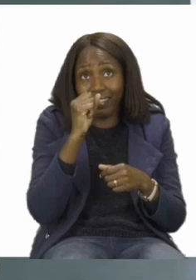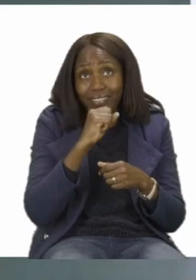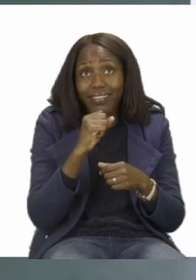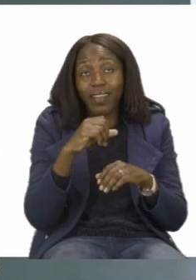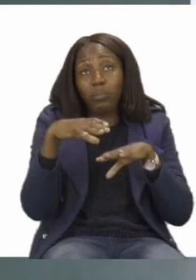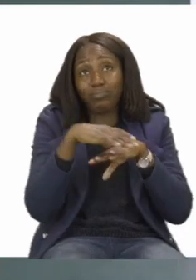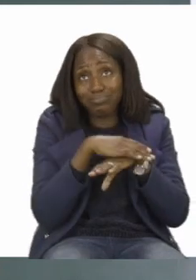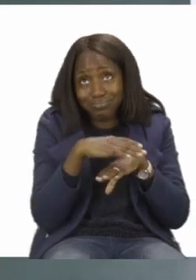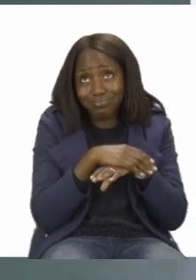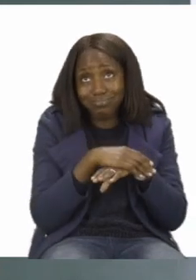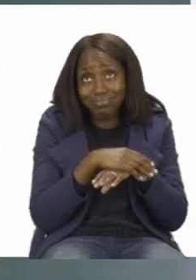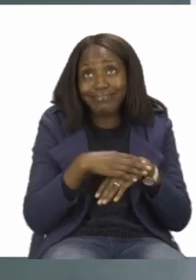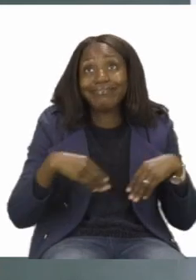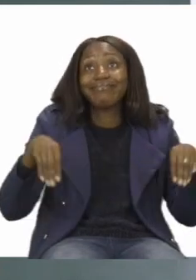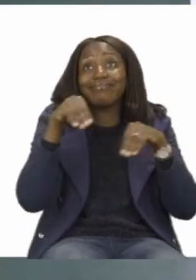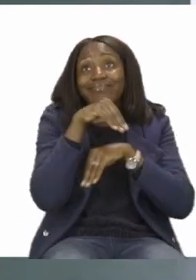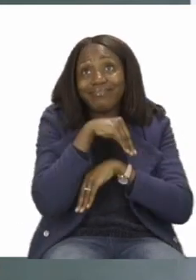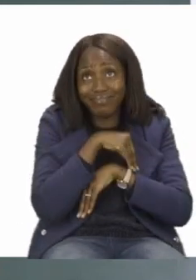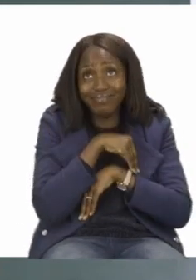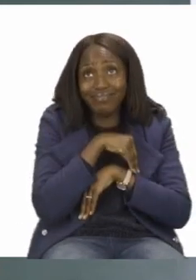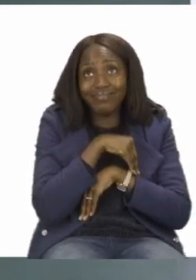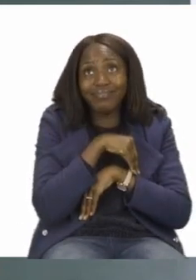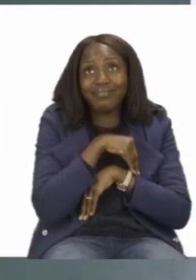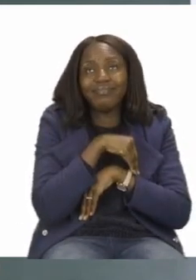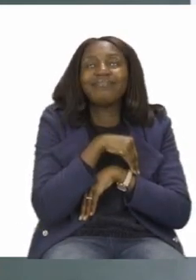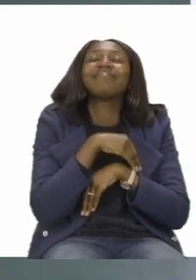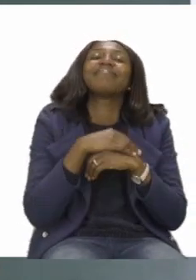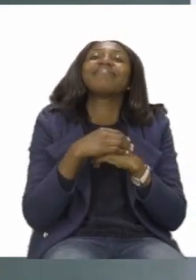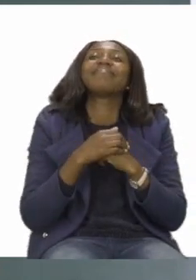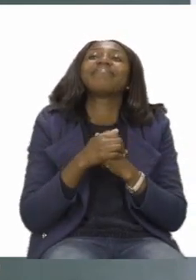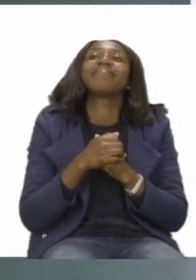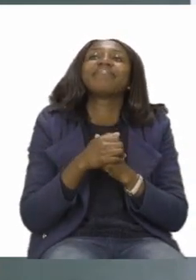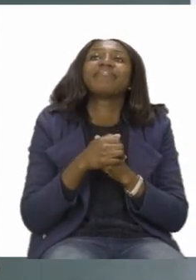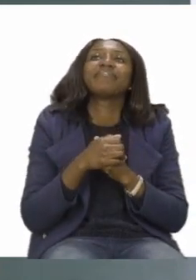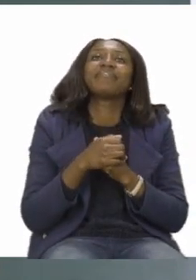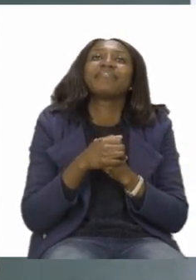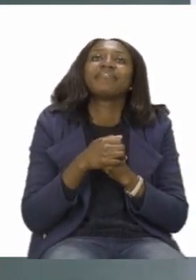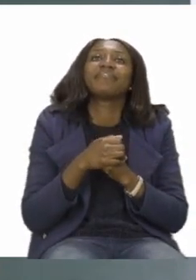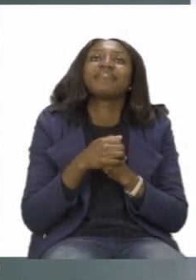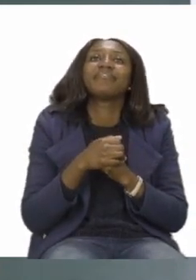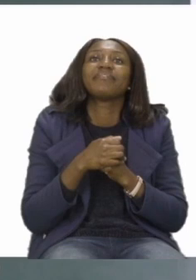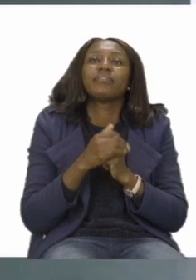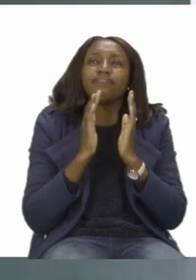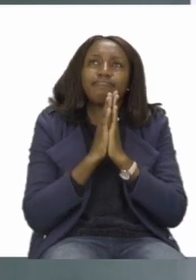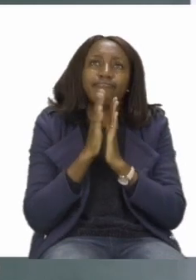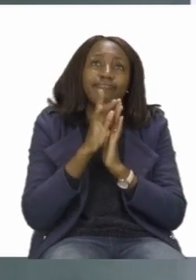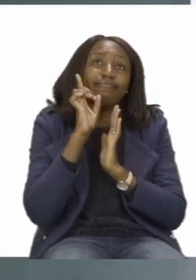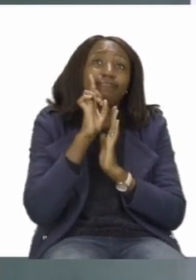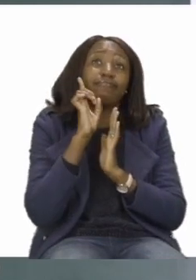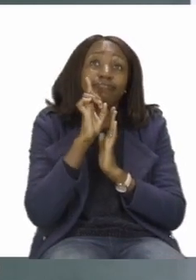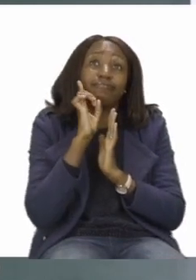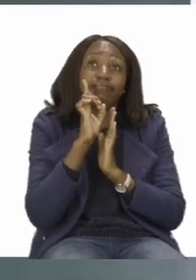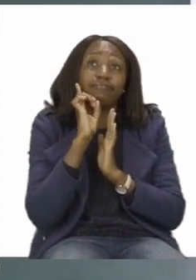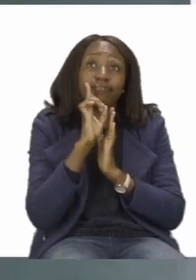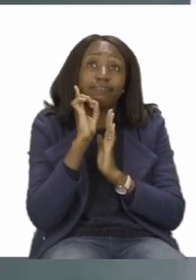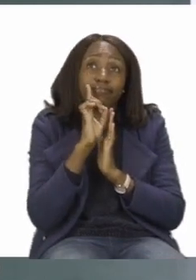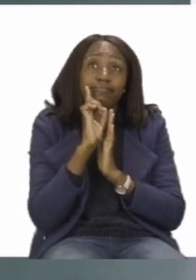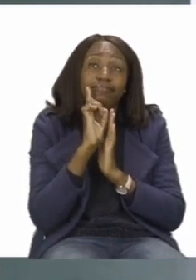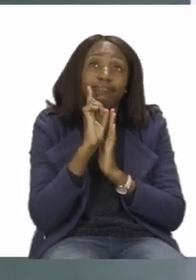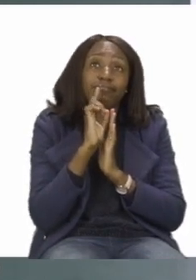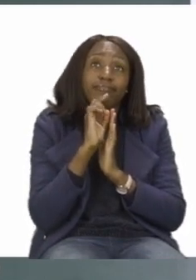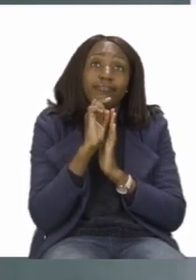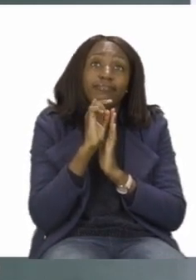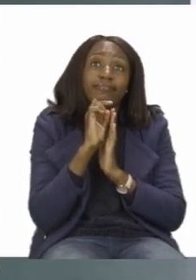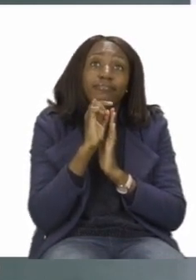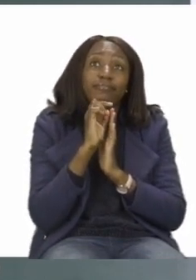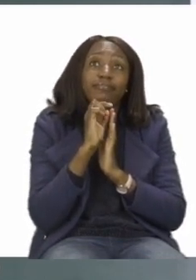cones, shoes, towels. Be very careful for words that end with E, because some